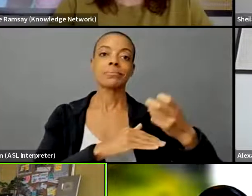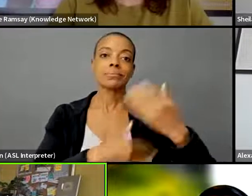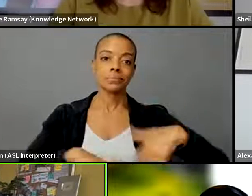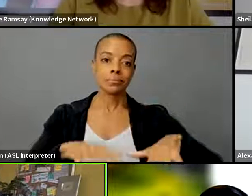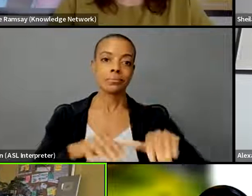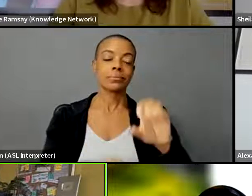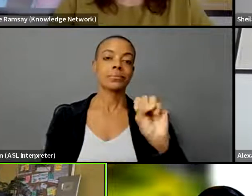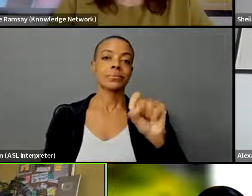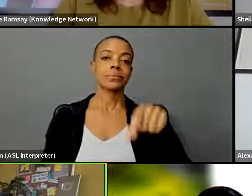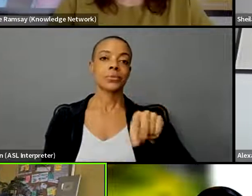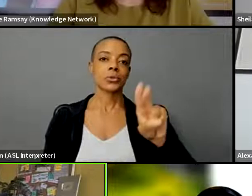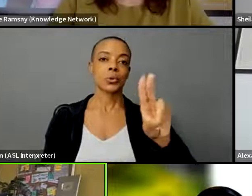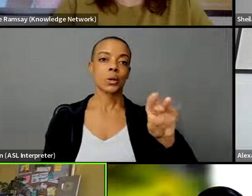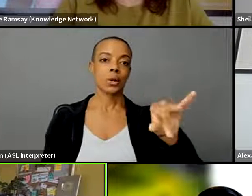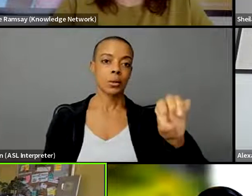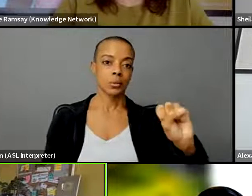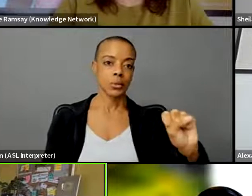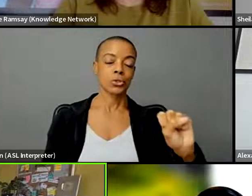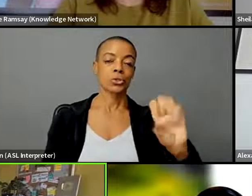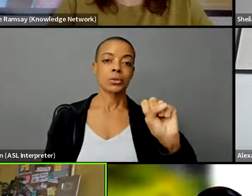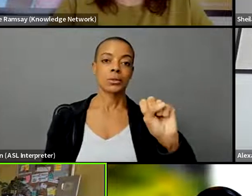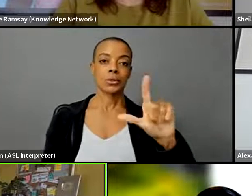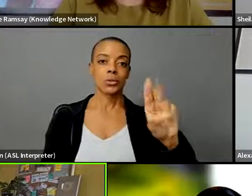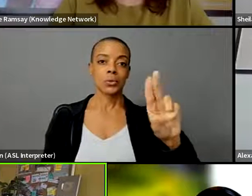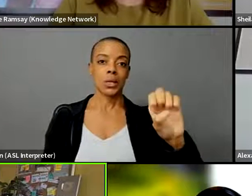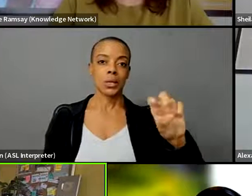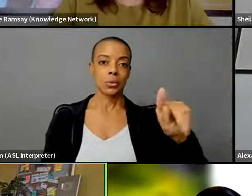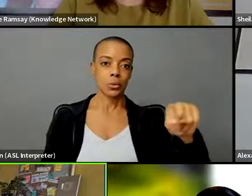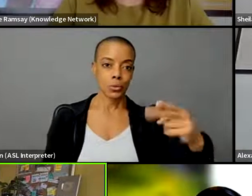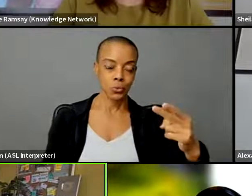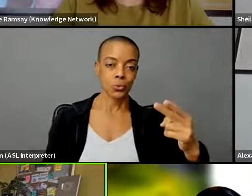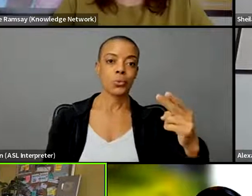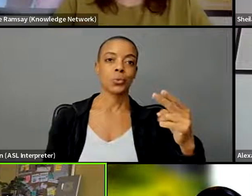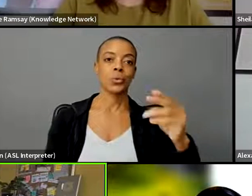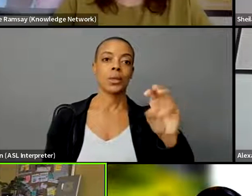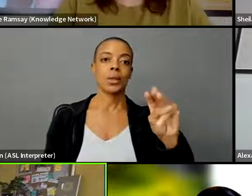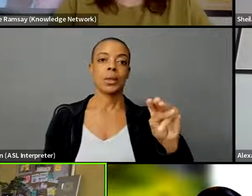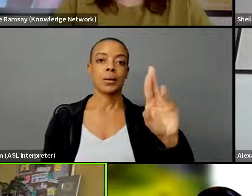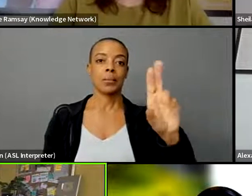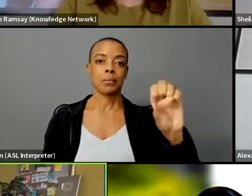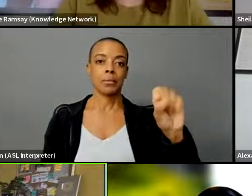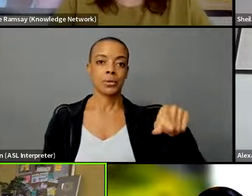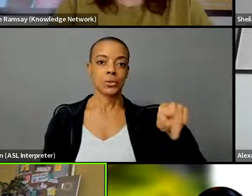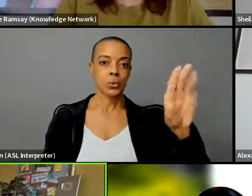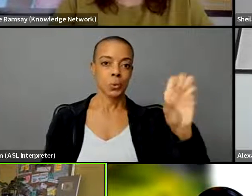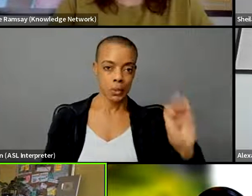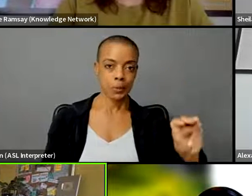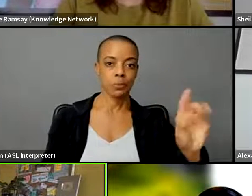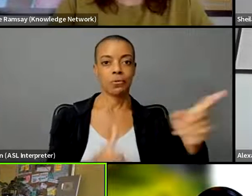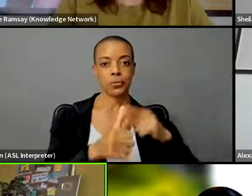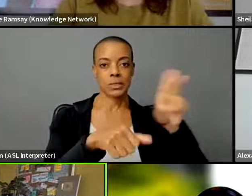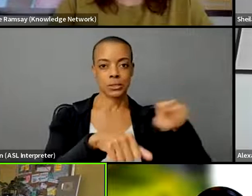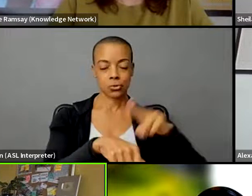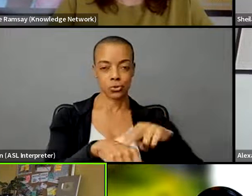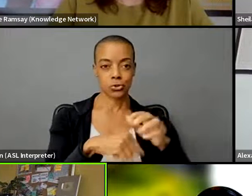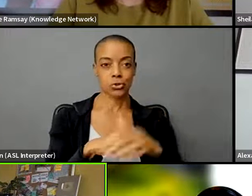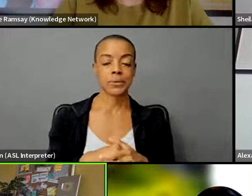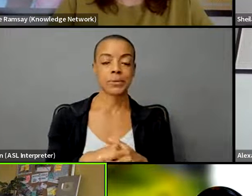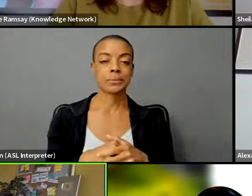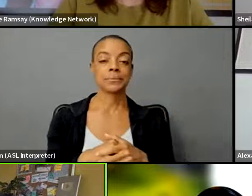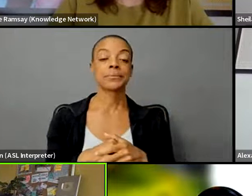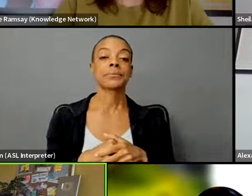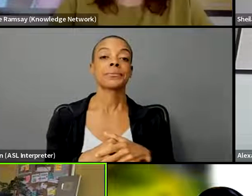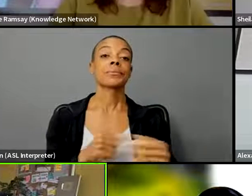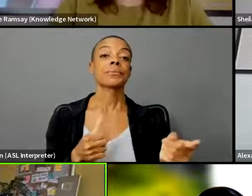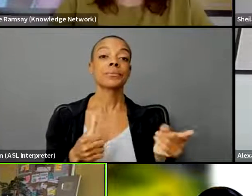Squamish, and Tsleil-Waututh First Nations. Alrighty, so let's get started with the first question. So I kind of wanted